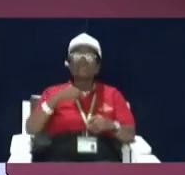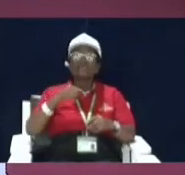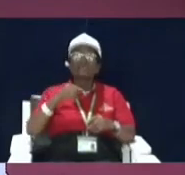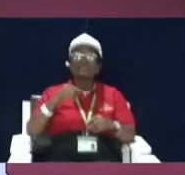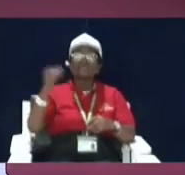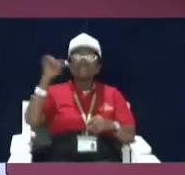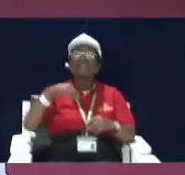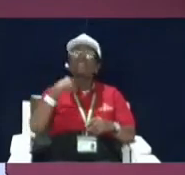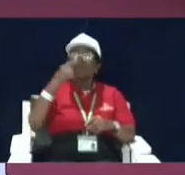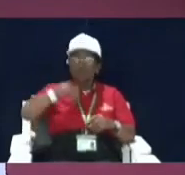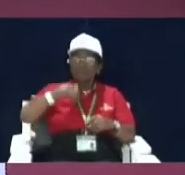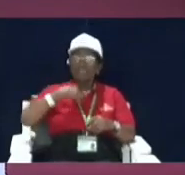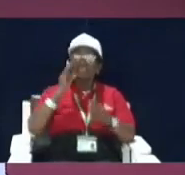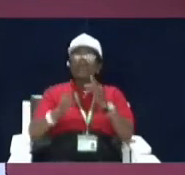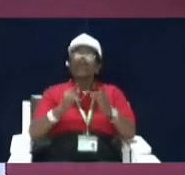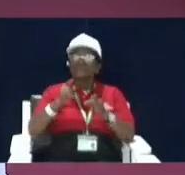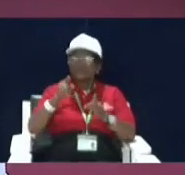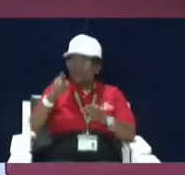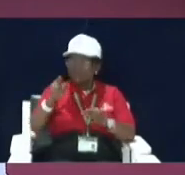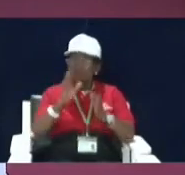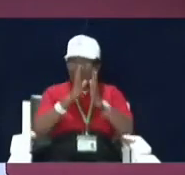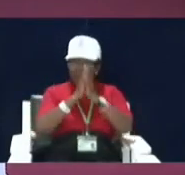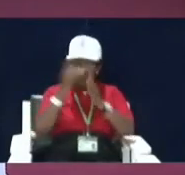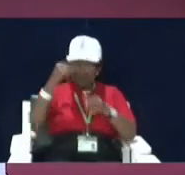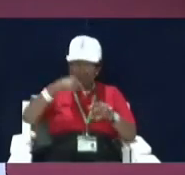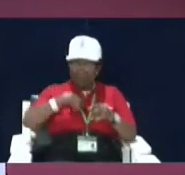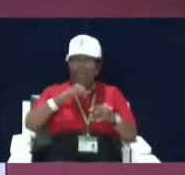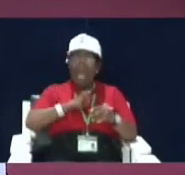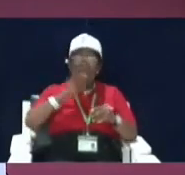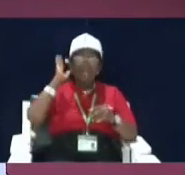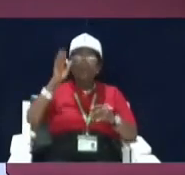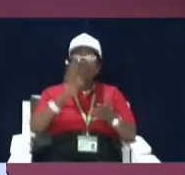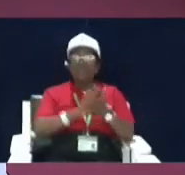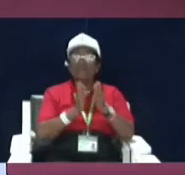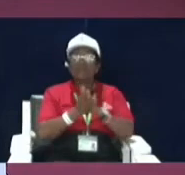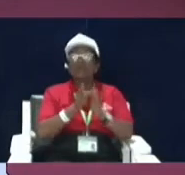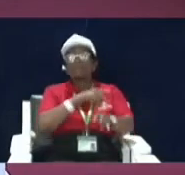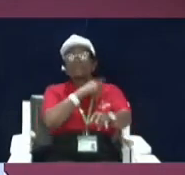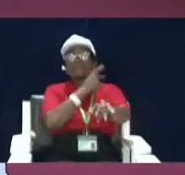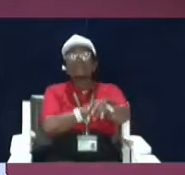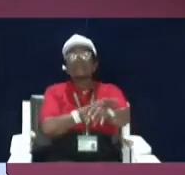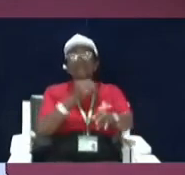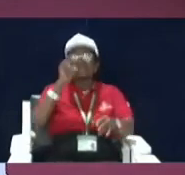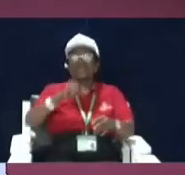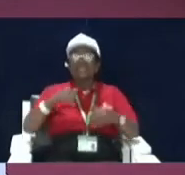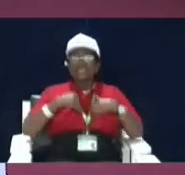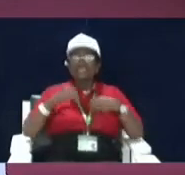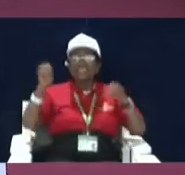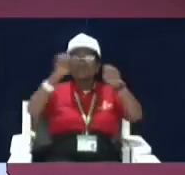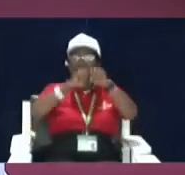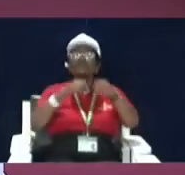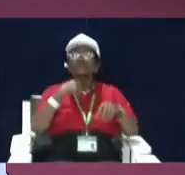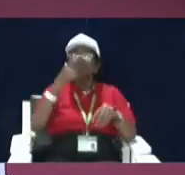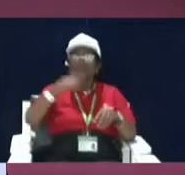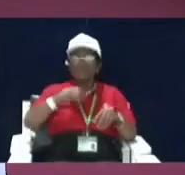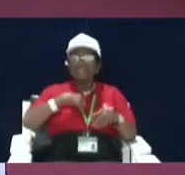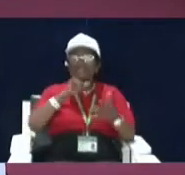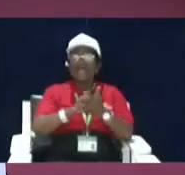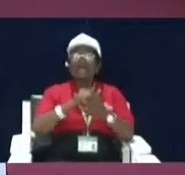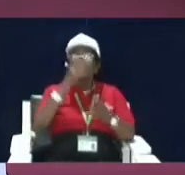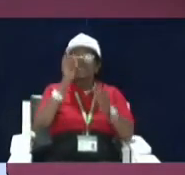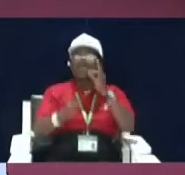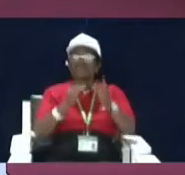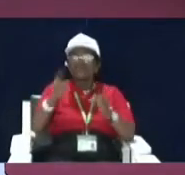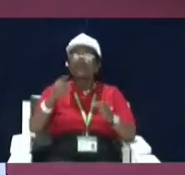me, I will become pregnant. They even told me that if you lay hands on